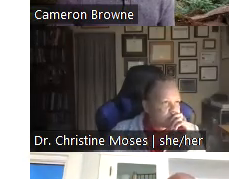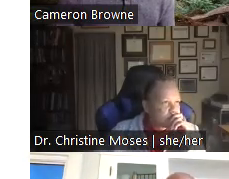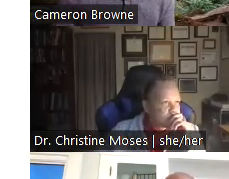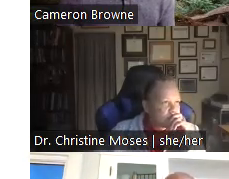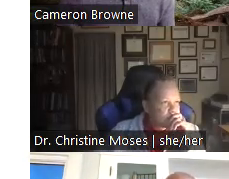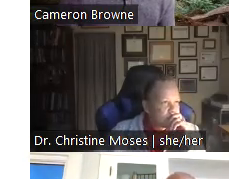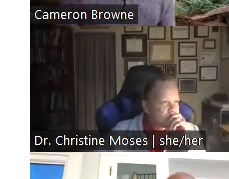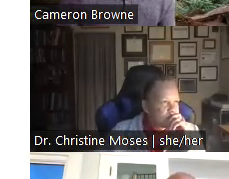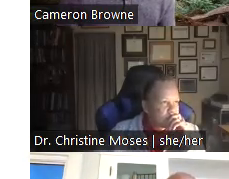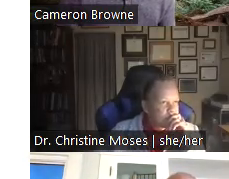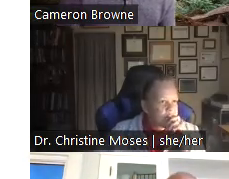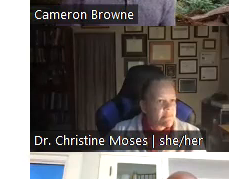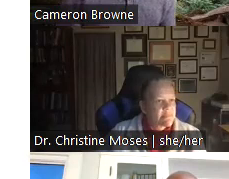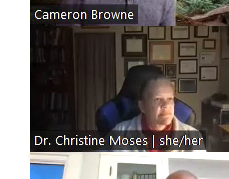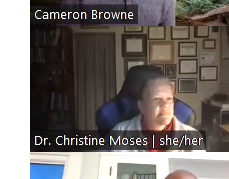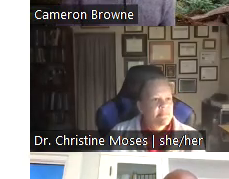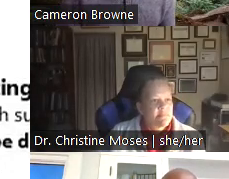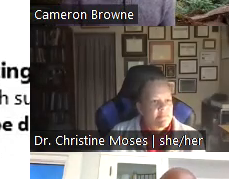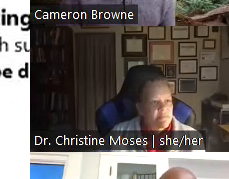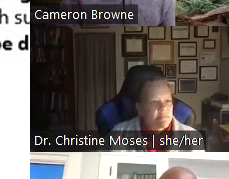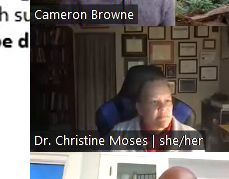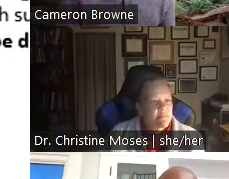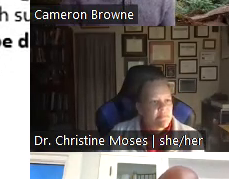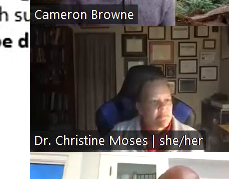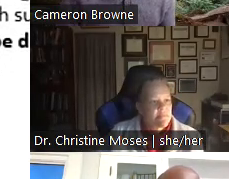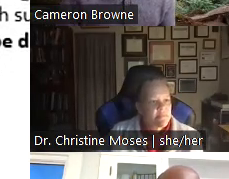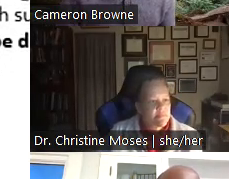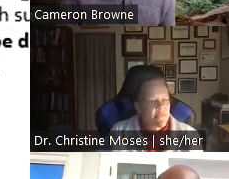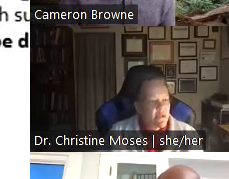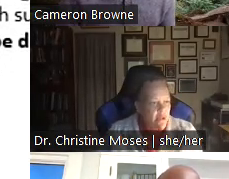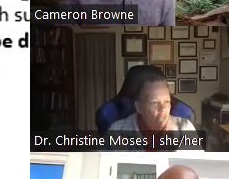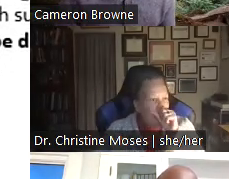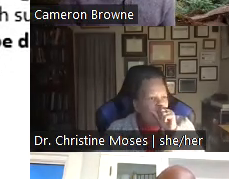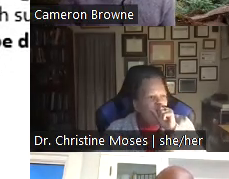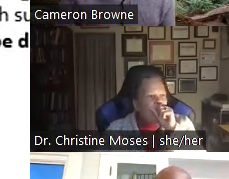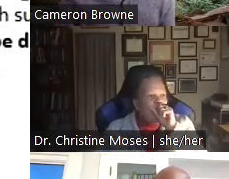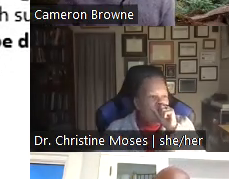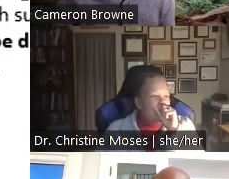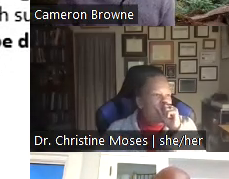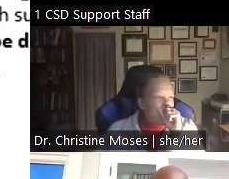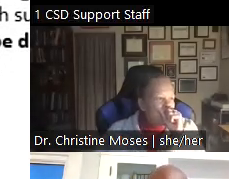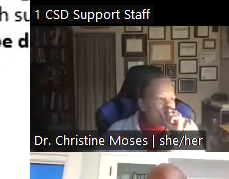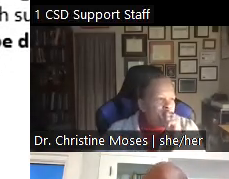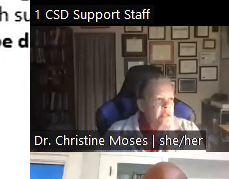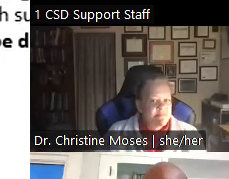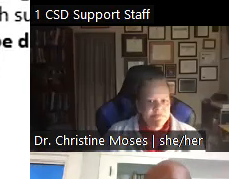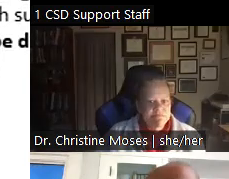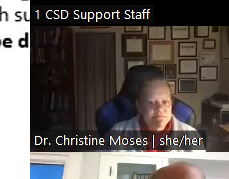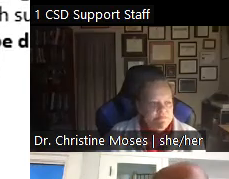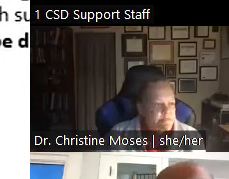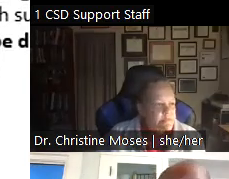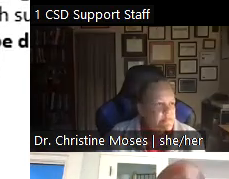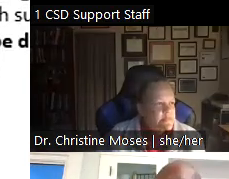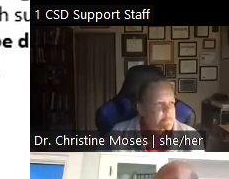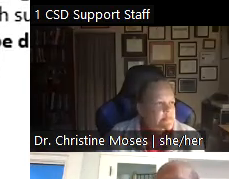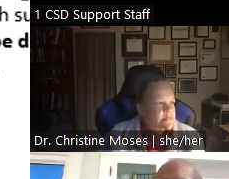just a rough definition there as we go. And I will pass it back to Co-Chair Obi. Thank you,